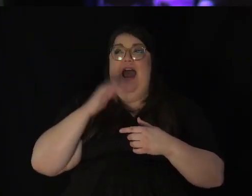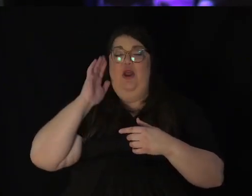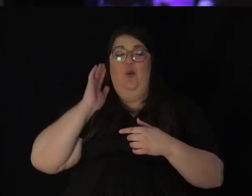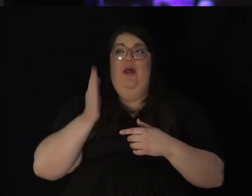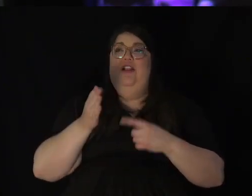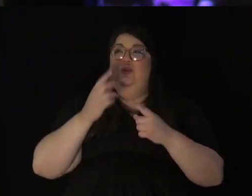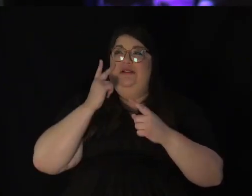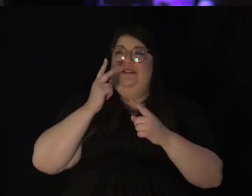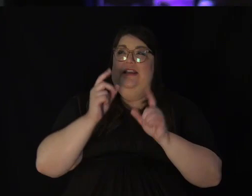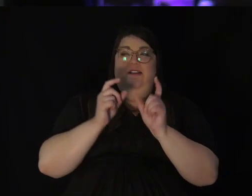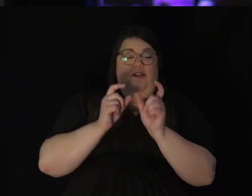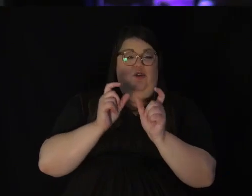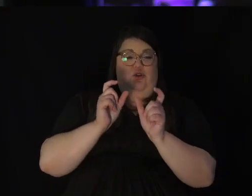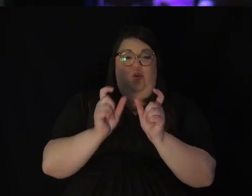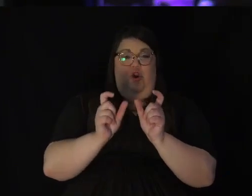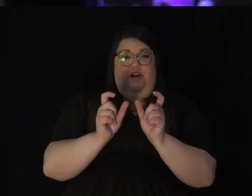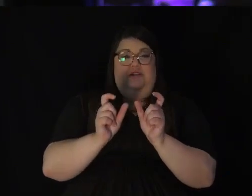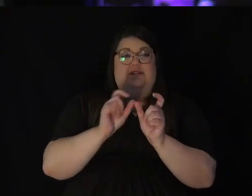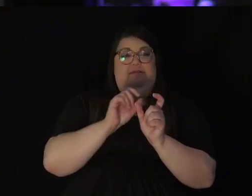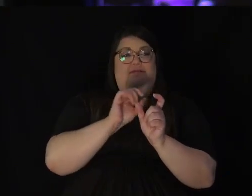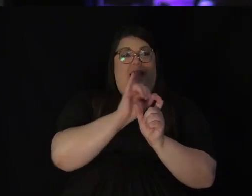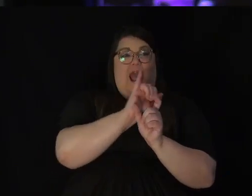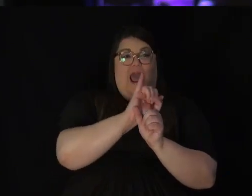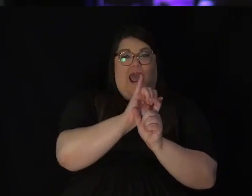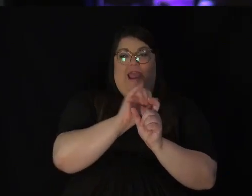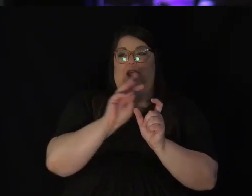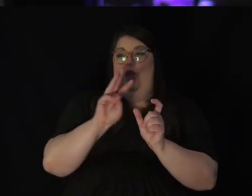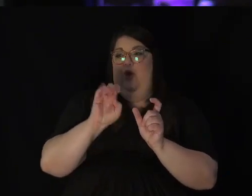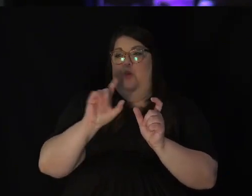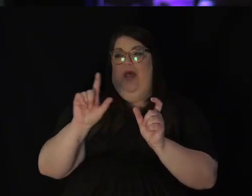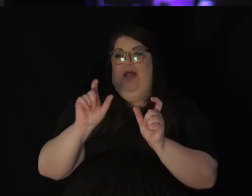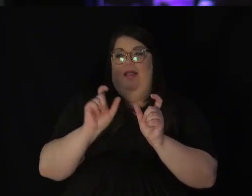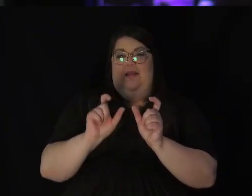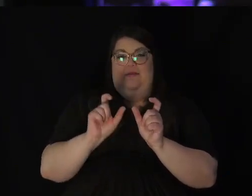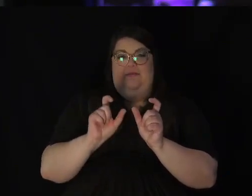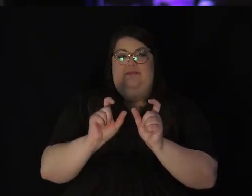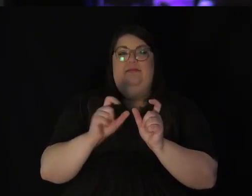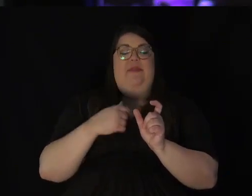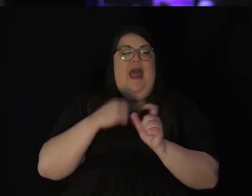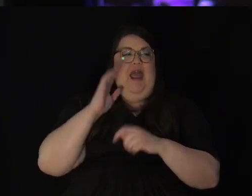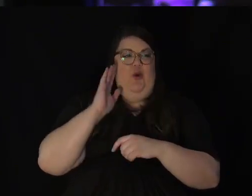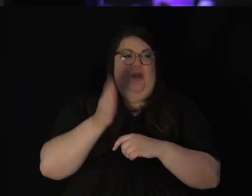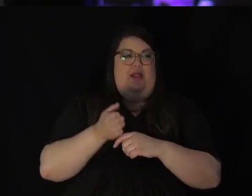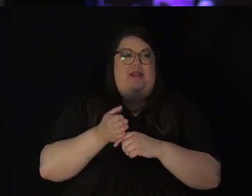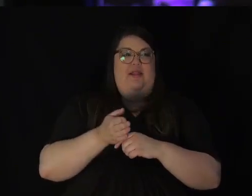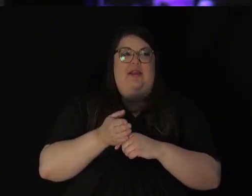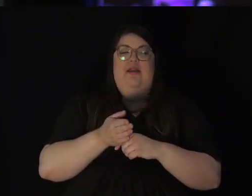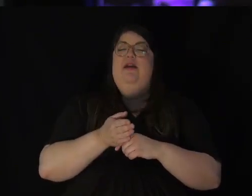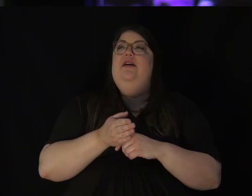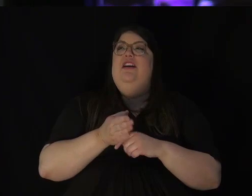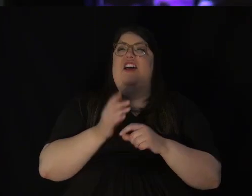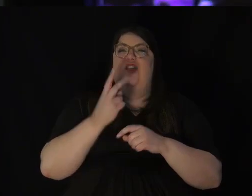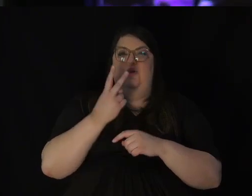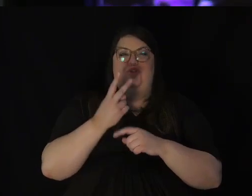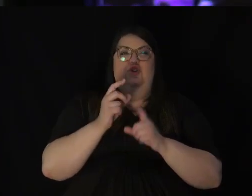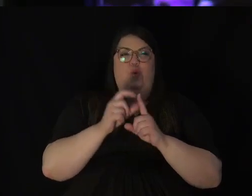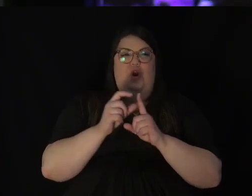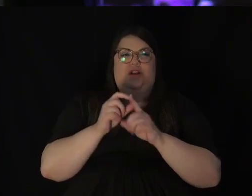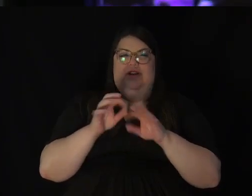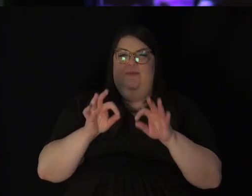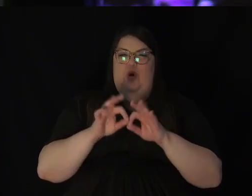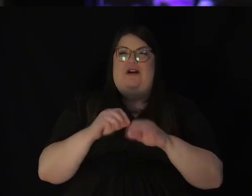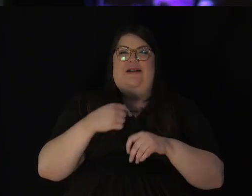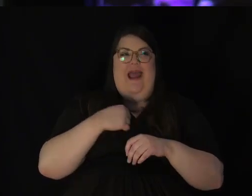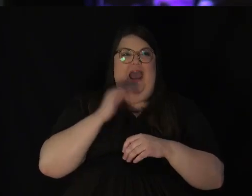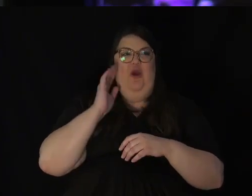Do you see those two words? I will bless him. Those two words are so important, ladies, because this is not